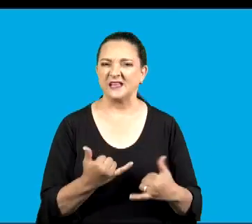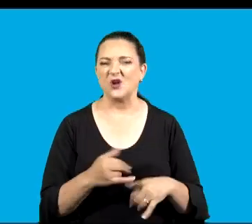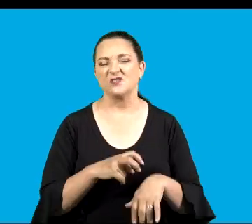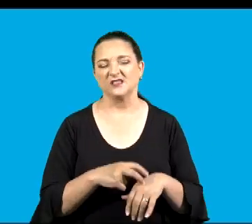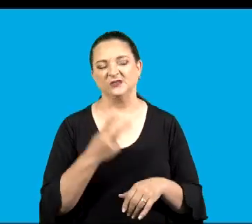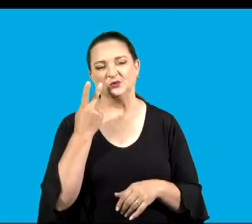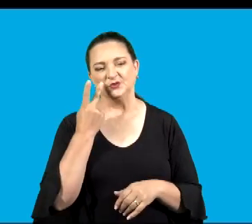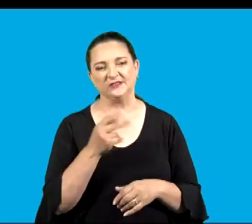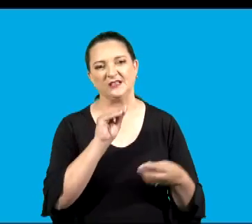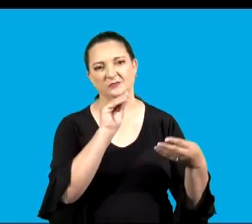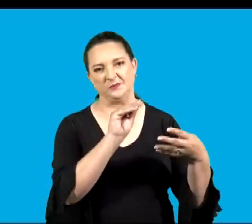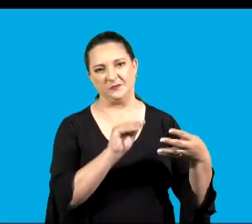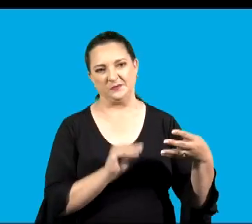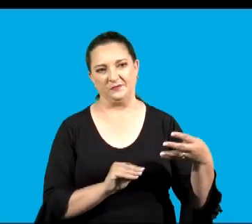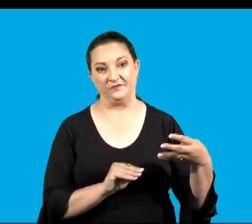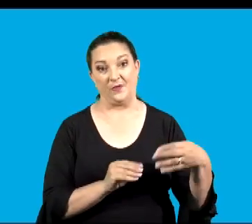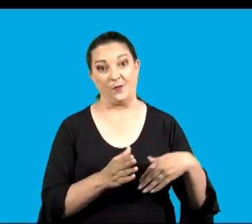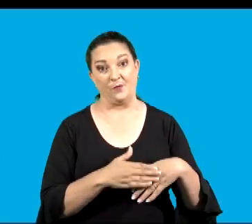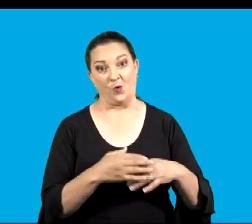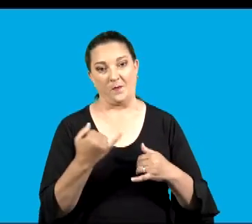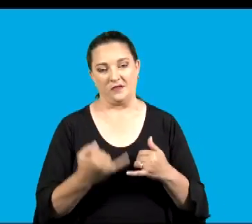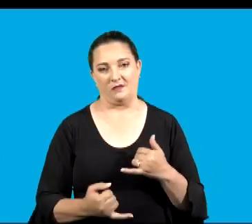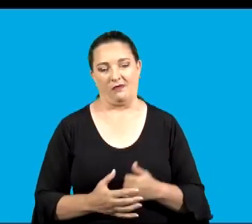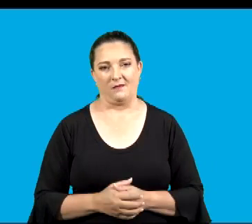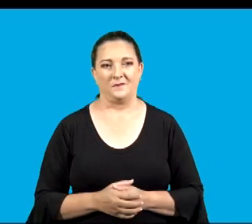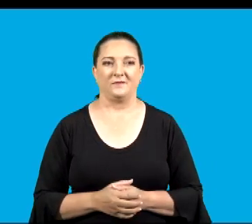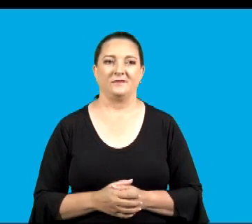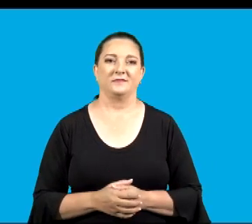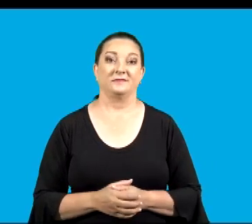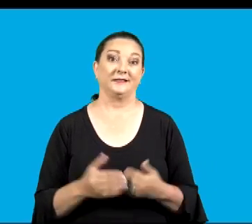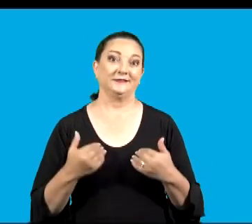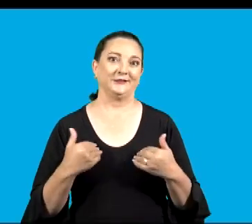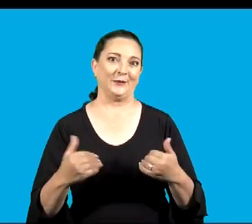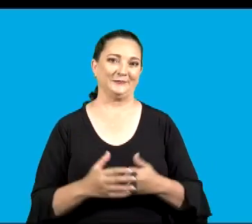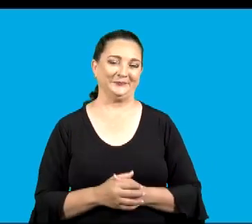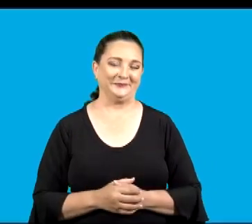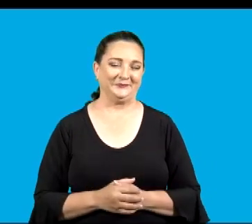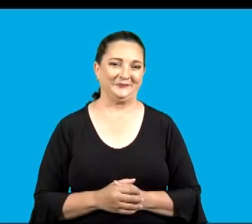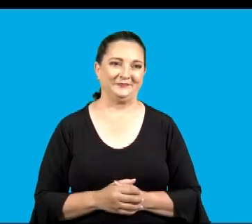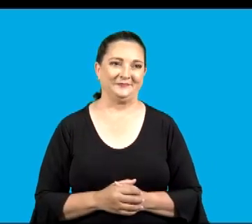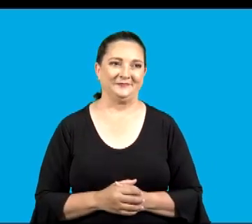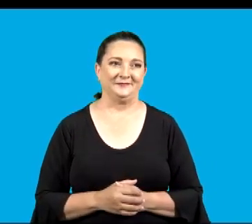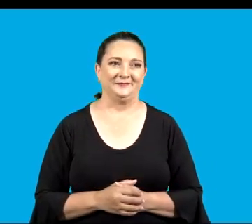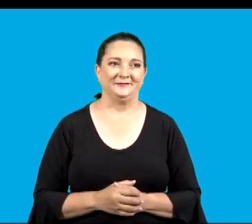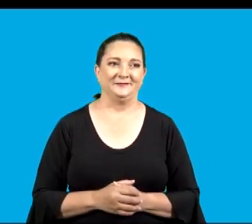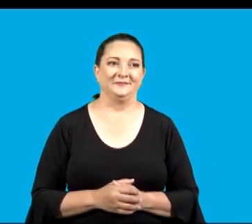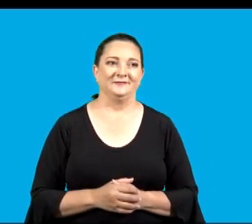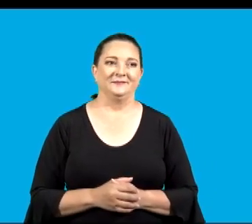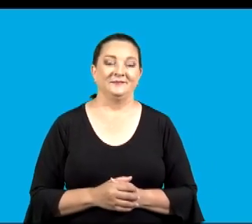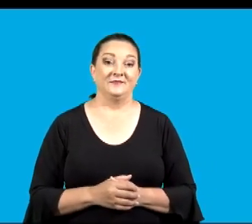into account. And here is more errors and omissions. Then let's begin. It